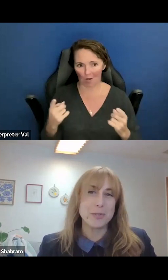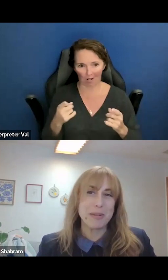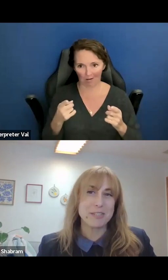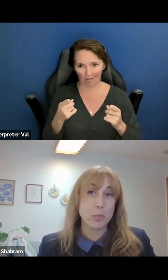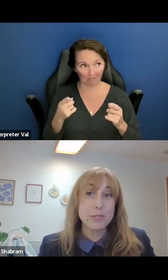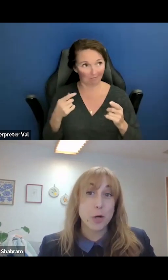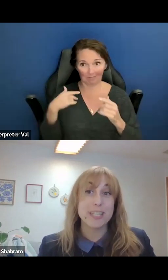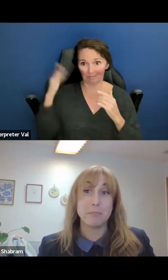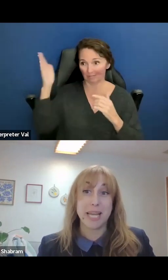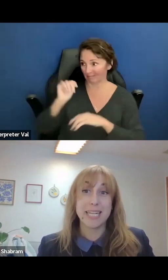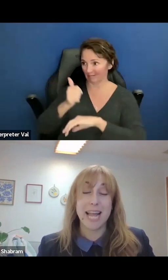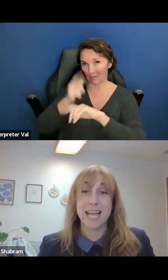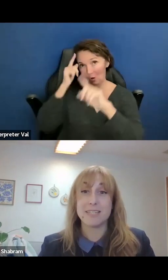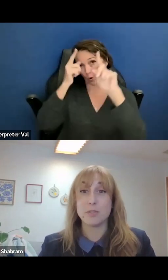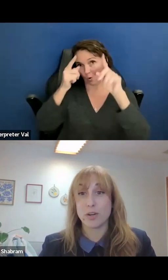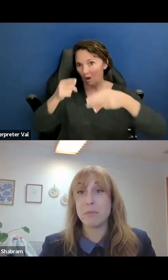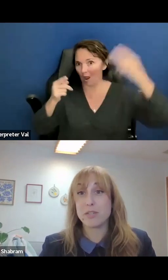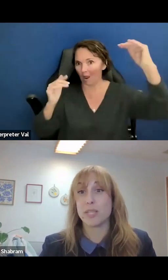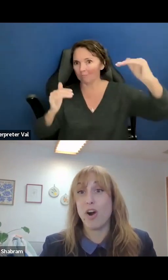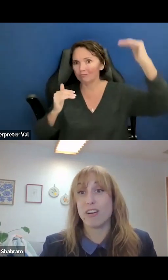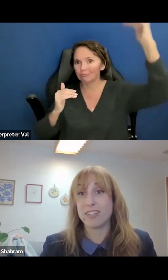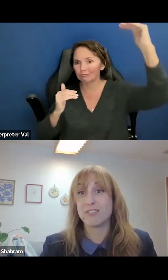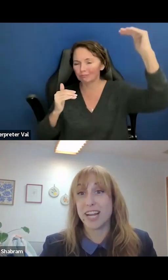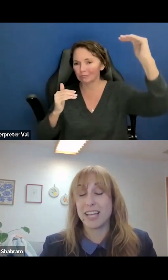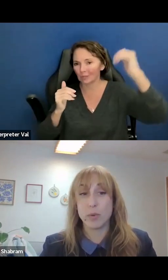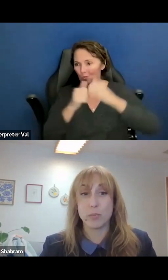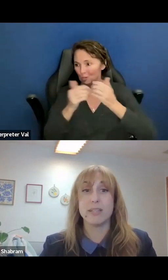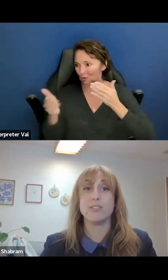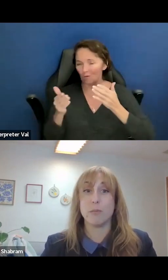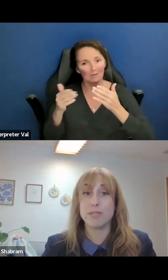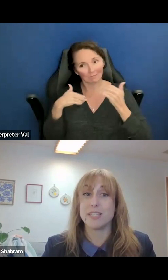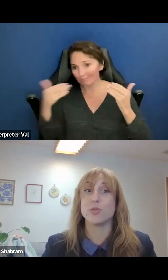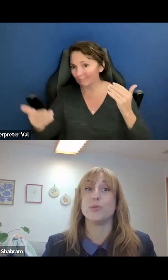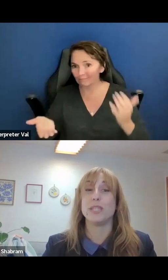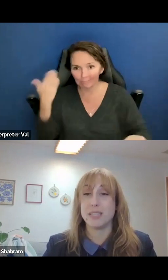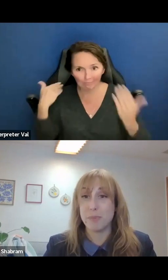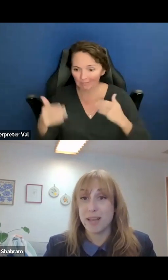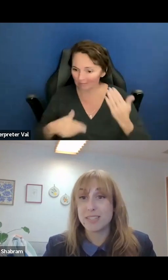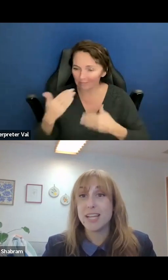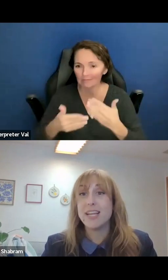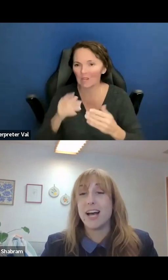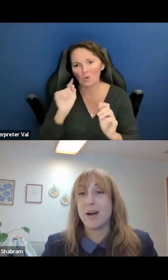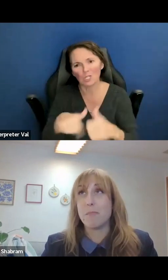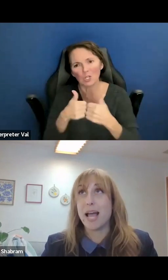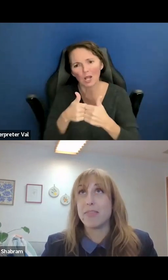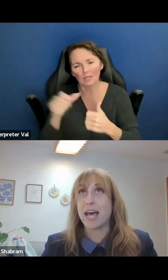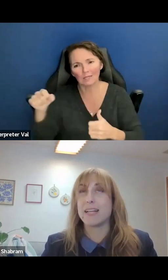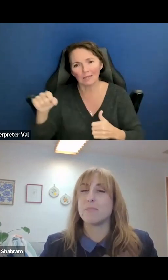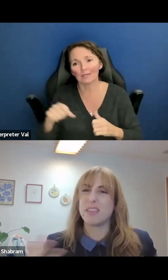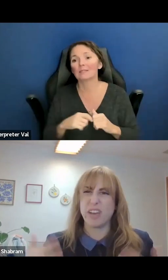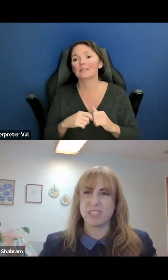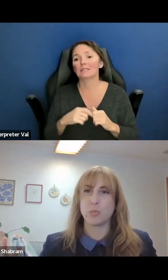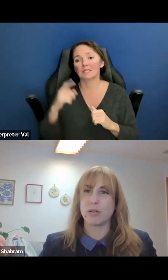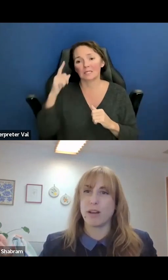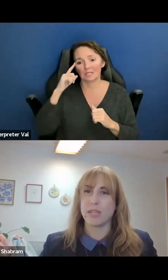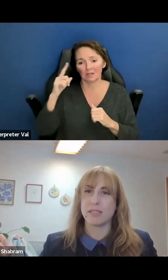But that also means that we started big, and starting big is really hard, right? Like we really jumped into the deep end. And that has